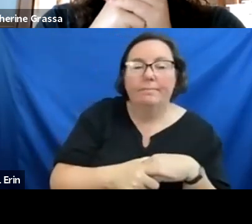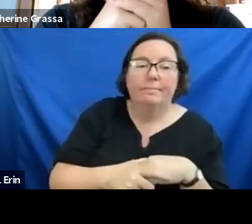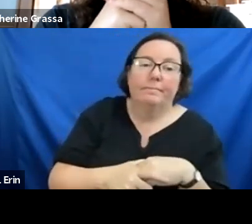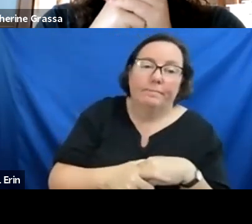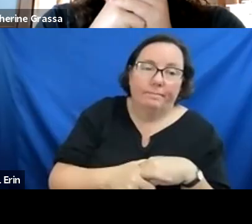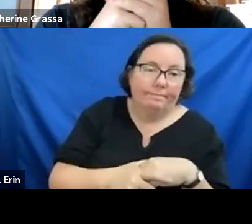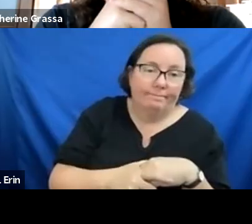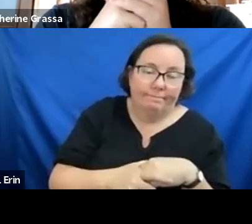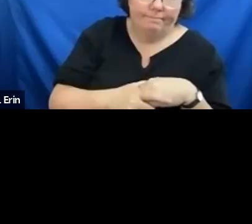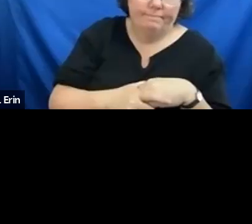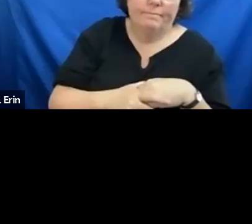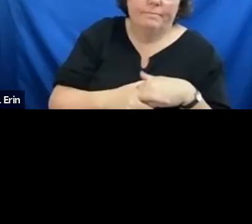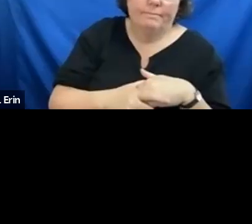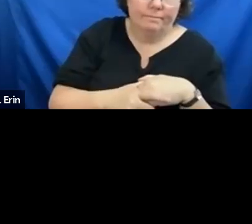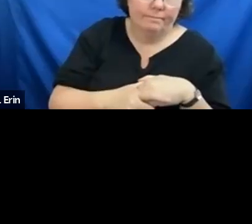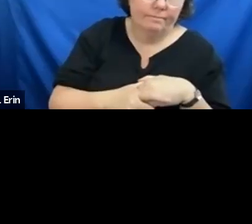So yeah, it's